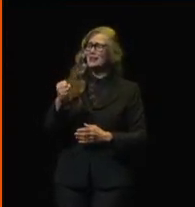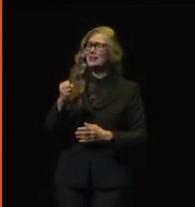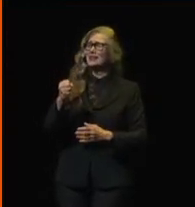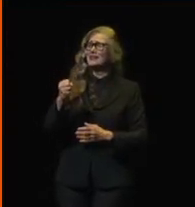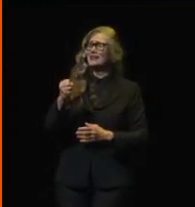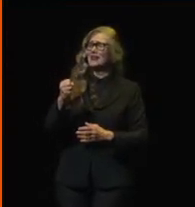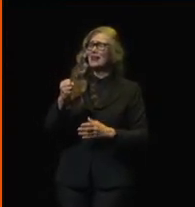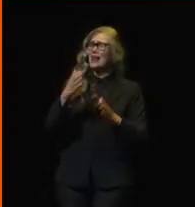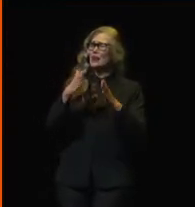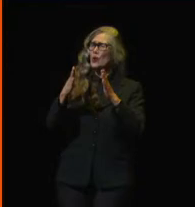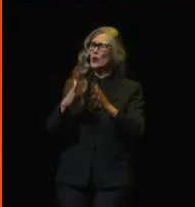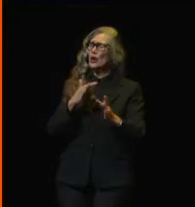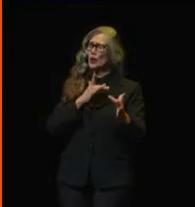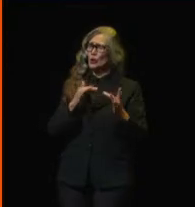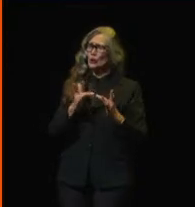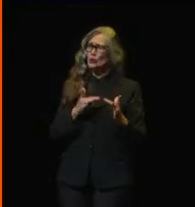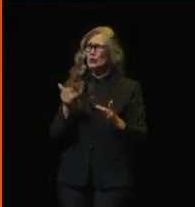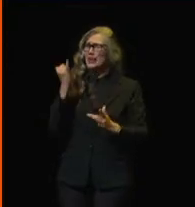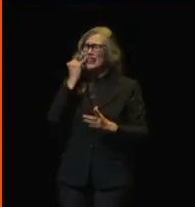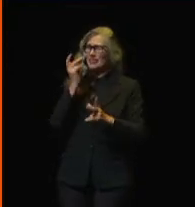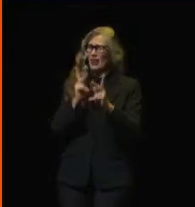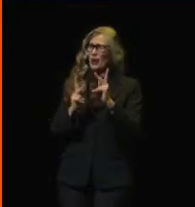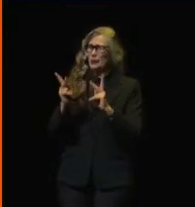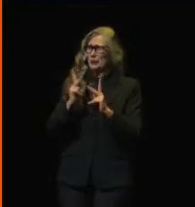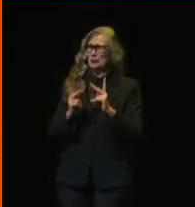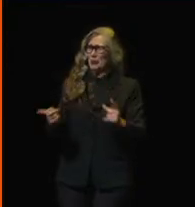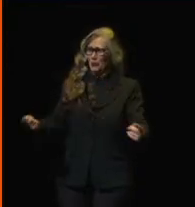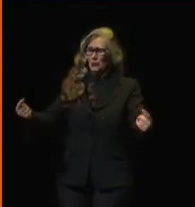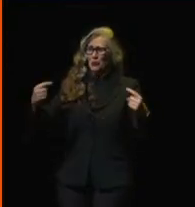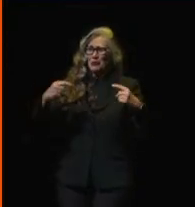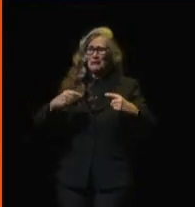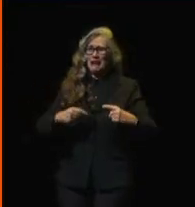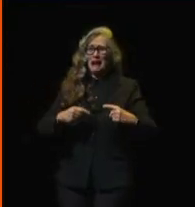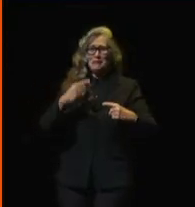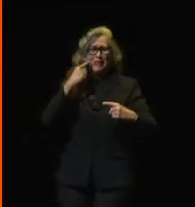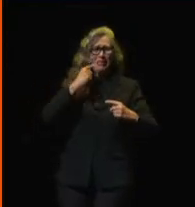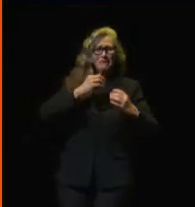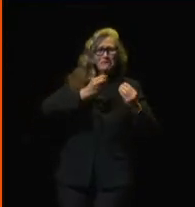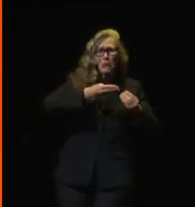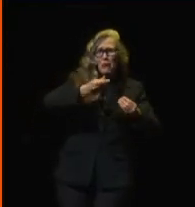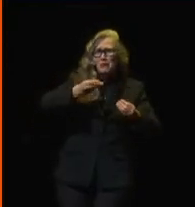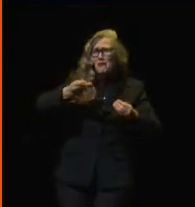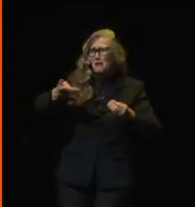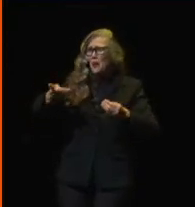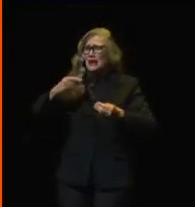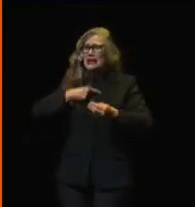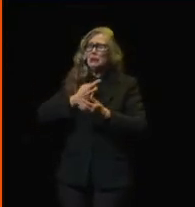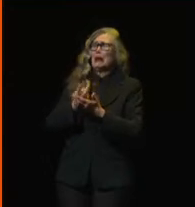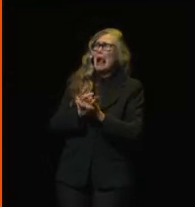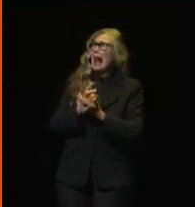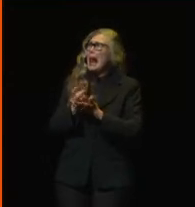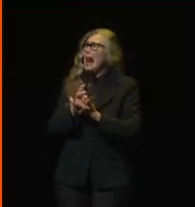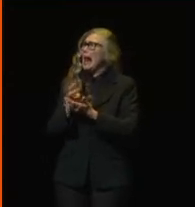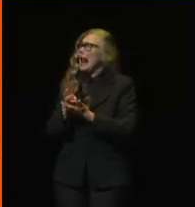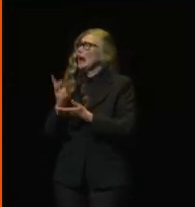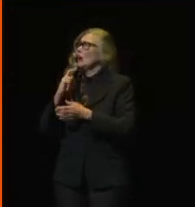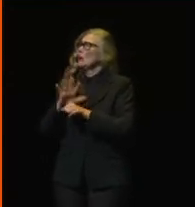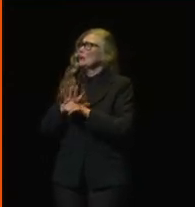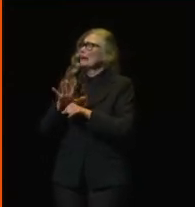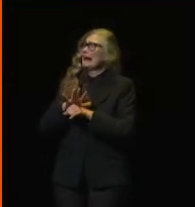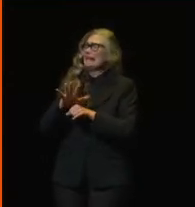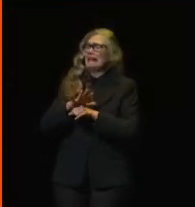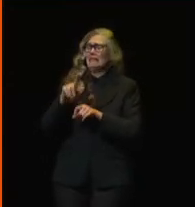an organizer was always turnout. He would lay awake tossing and turning, worrying about turnout for events he